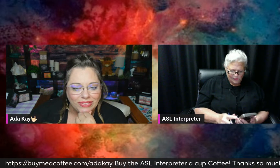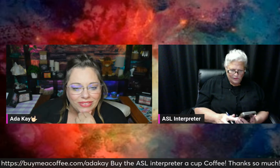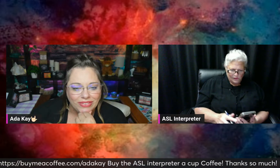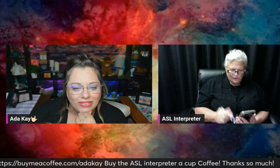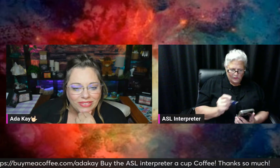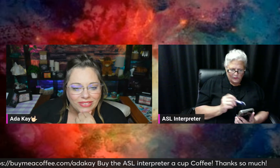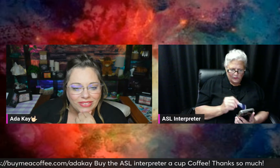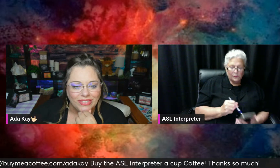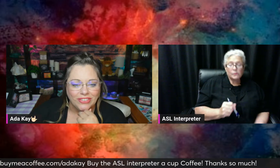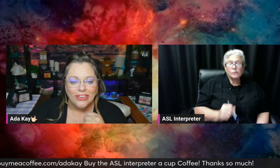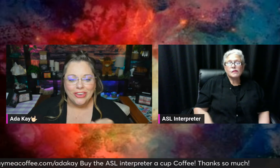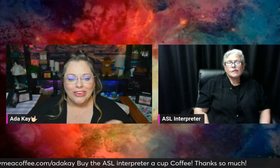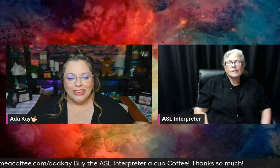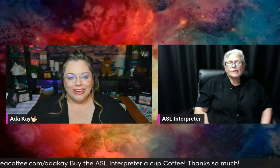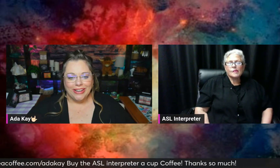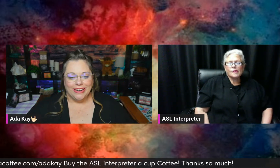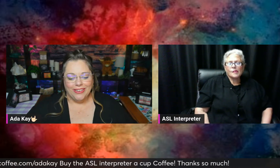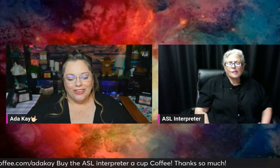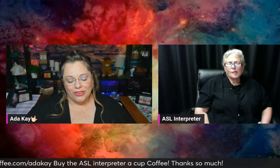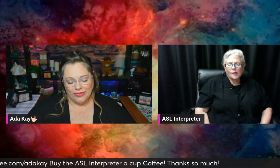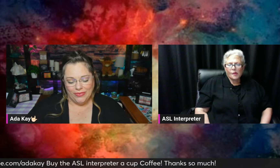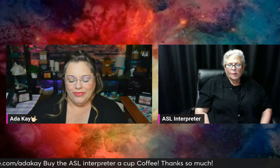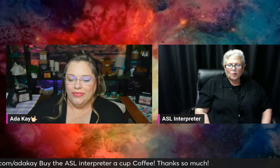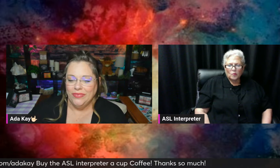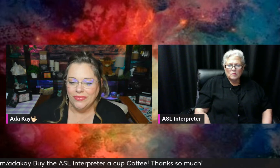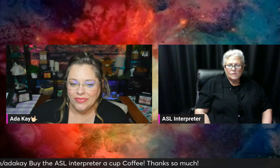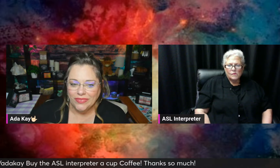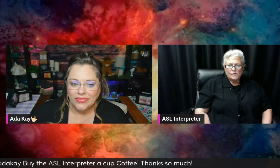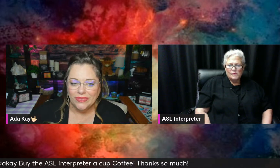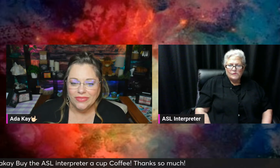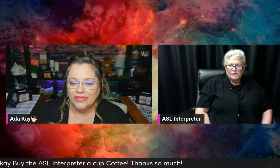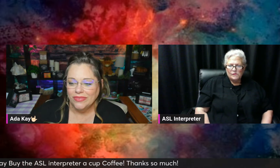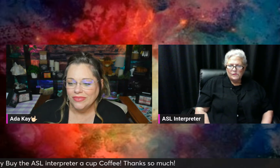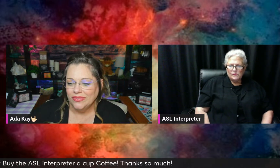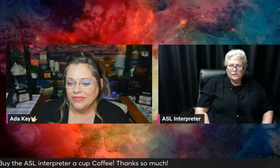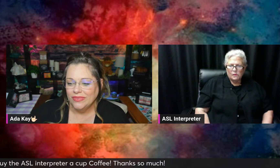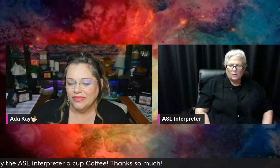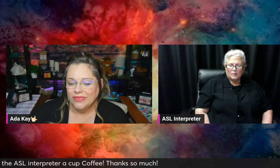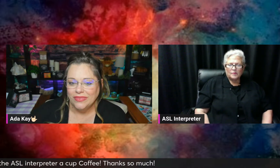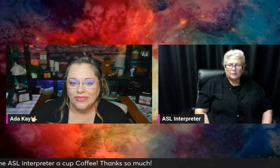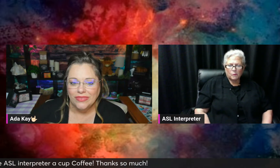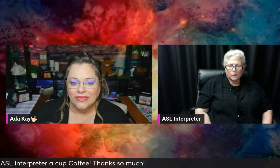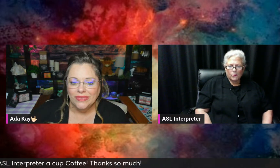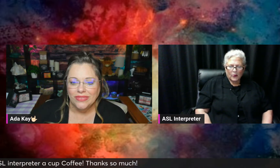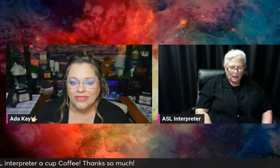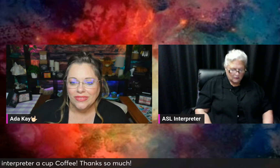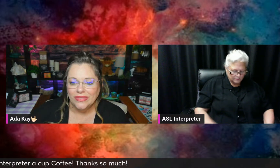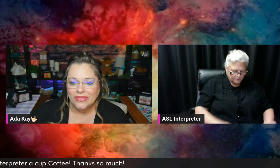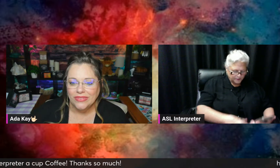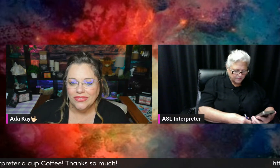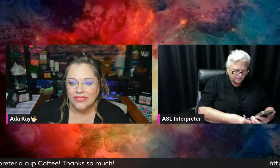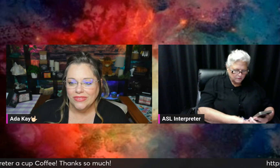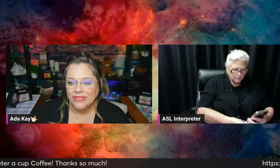everybody else, thank you for supporting it. And I can't wait to see you just take off and